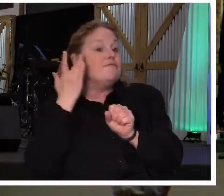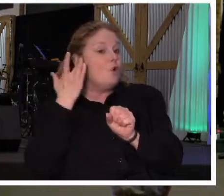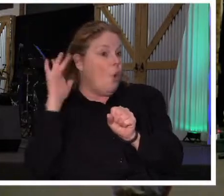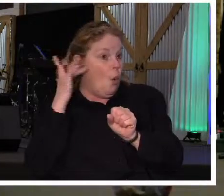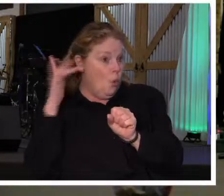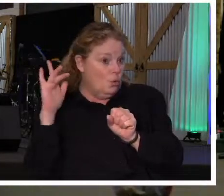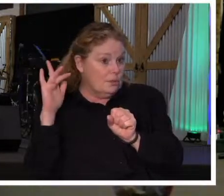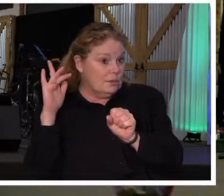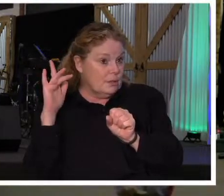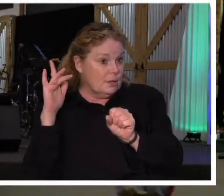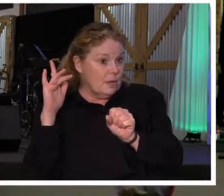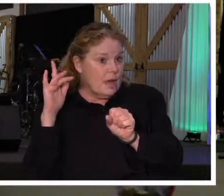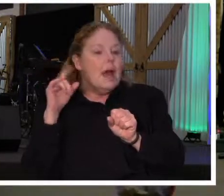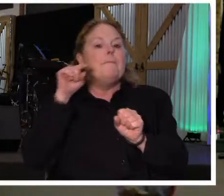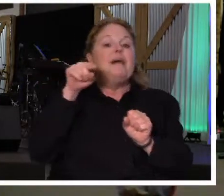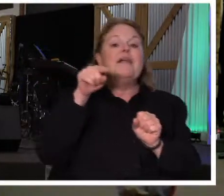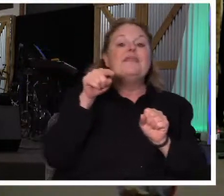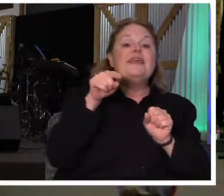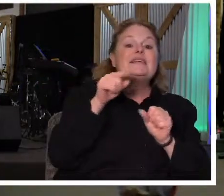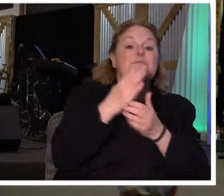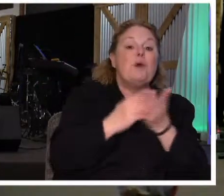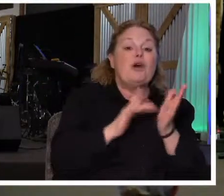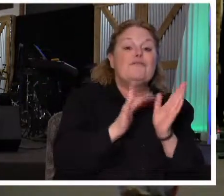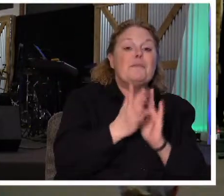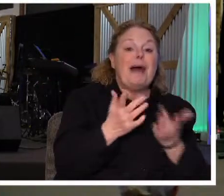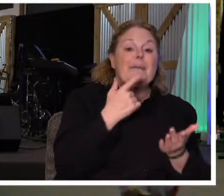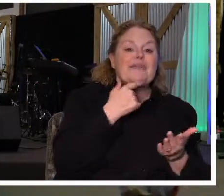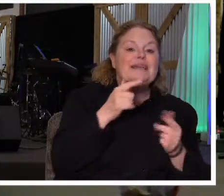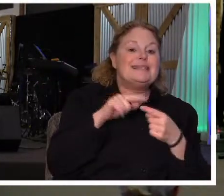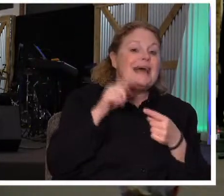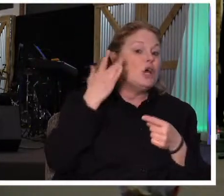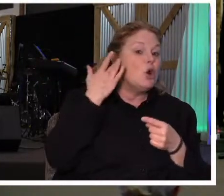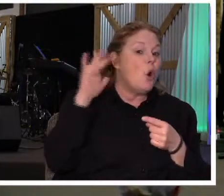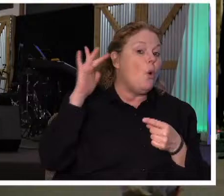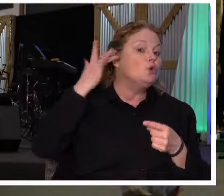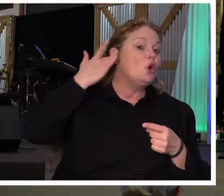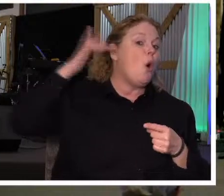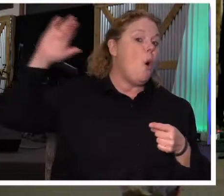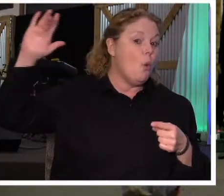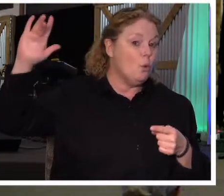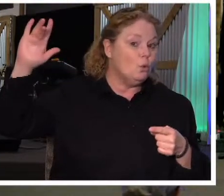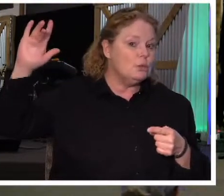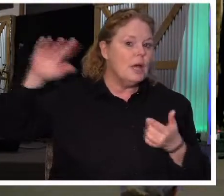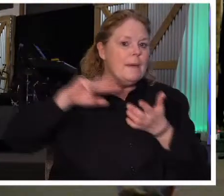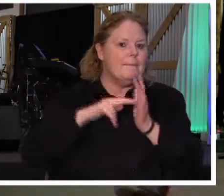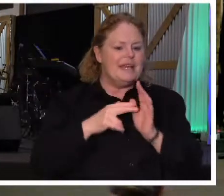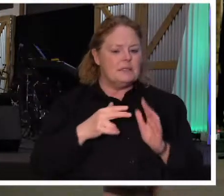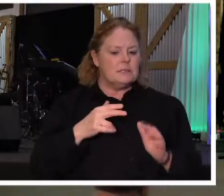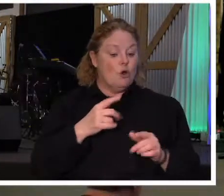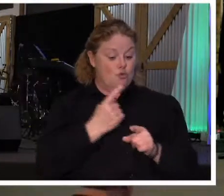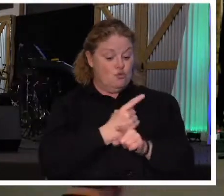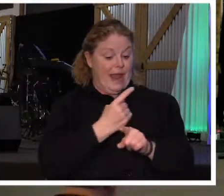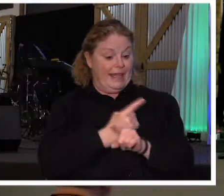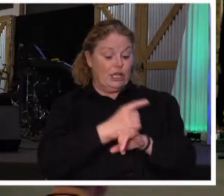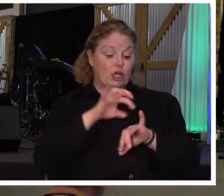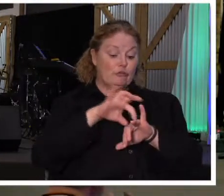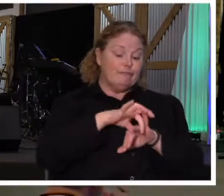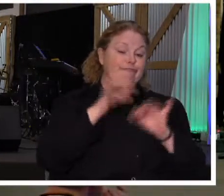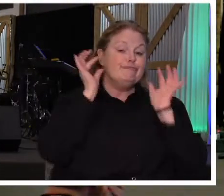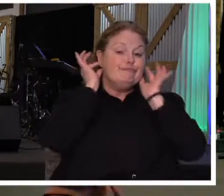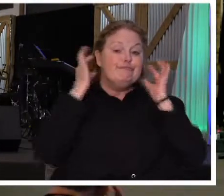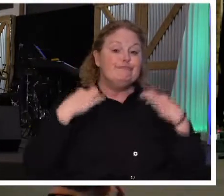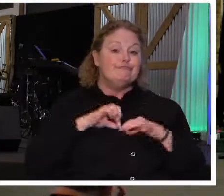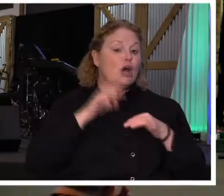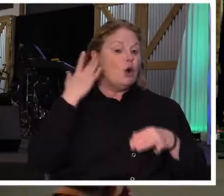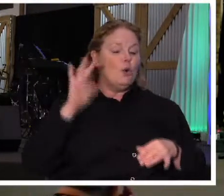gold, but in Hebrew, the description was they were made of gold. In other words, this quality of gold was so pure